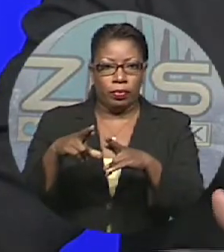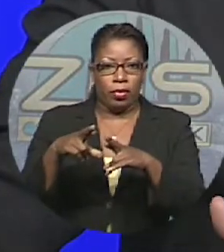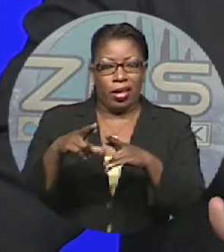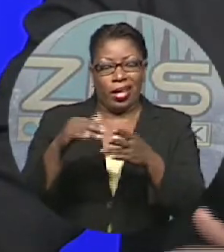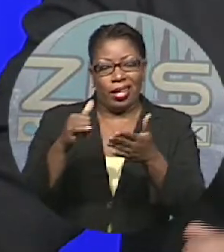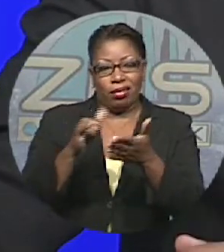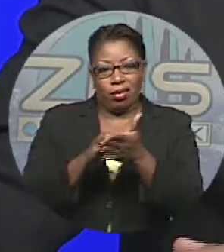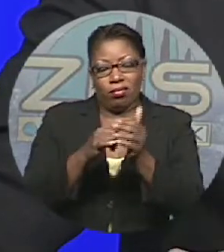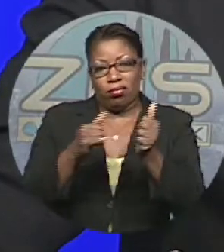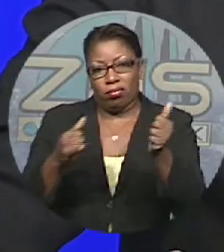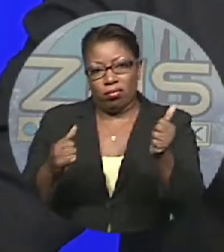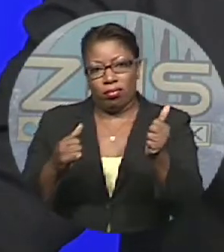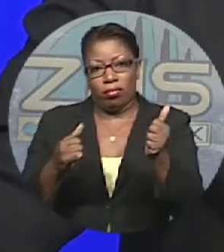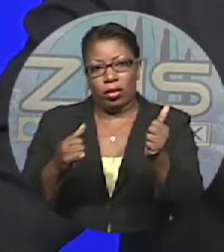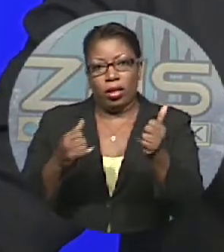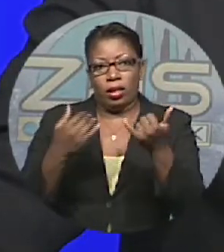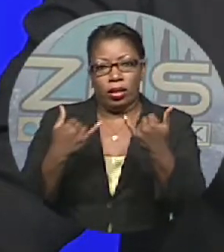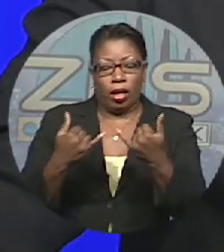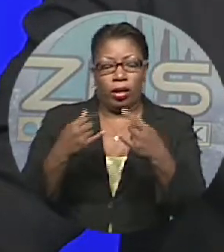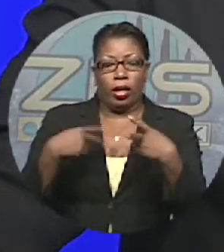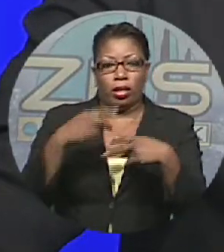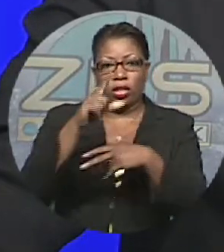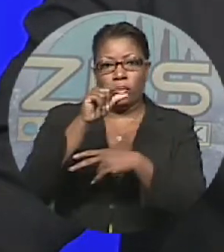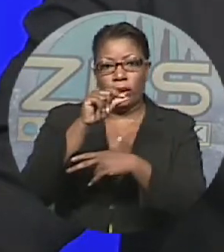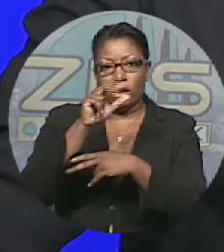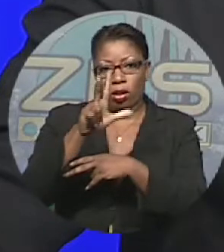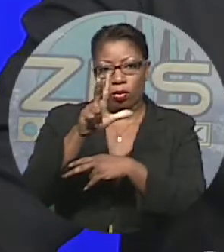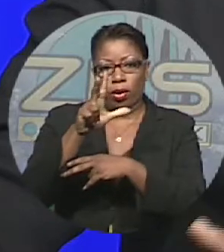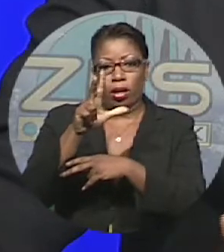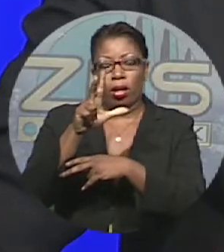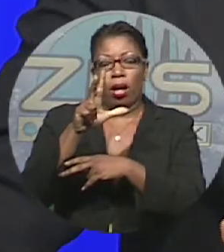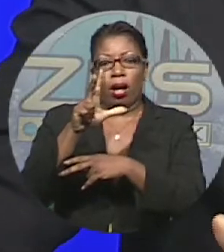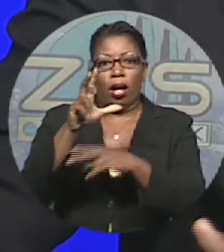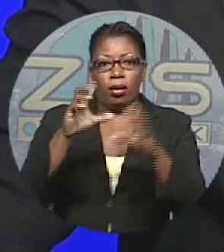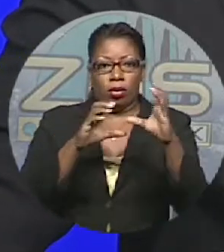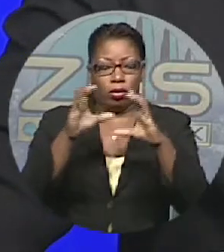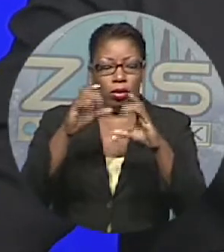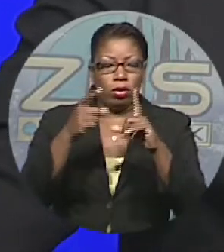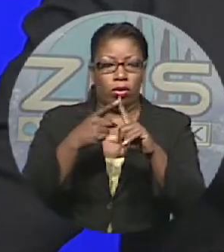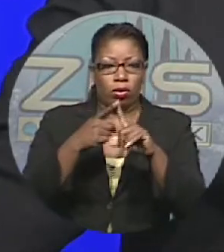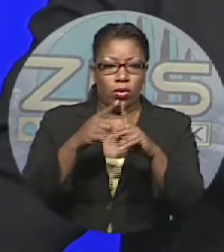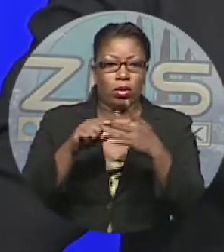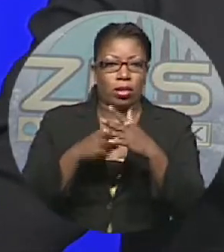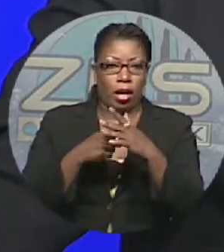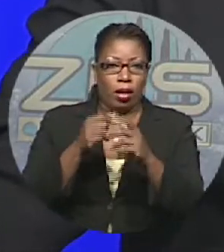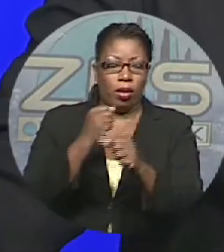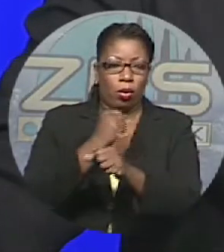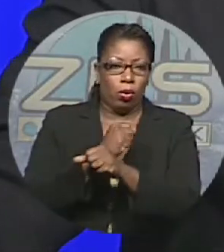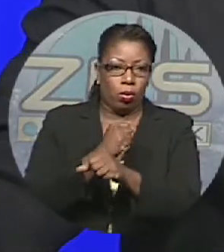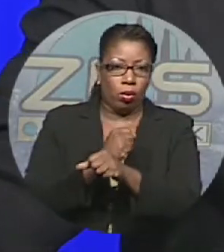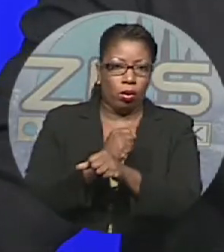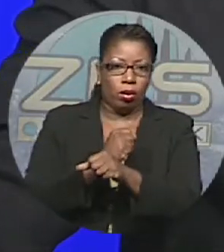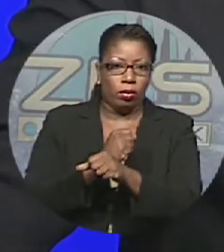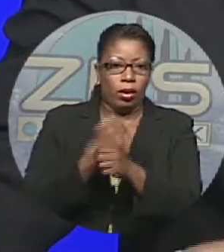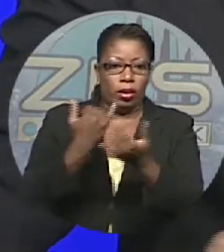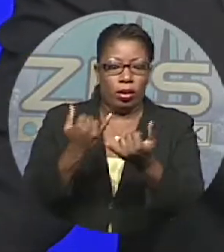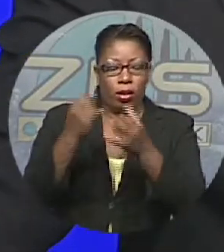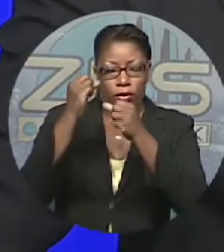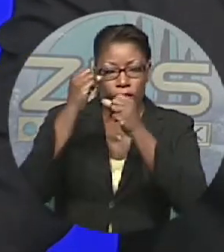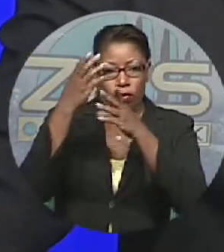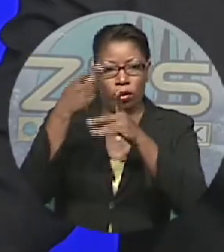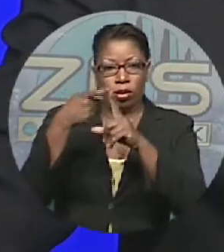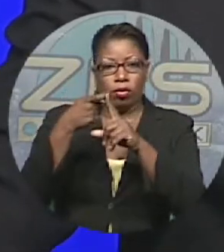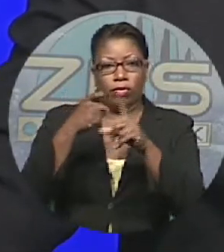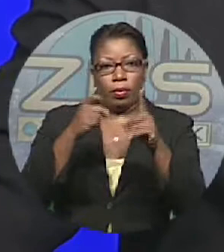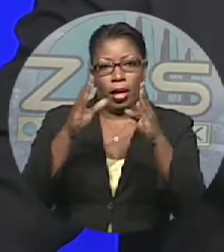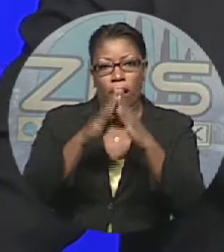since been corrected with 23 contracts awarded 2 months ago to restart the work. Our Charisma Robinson has this update from the housing minister about